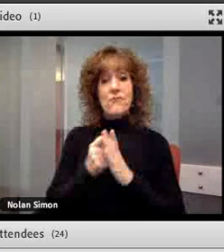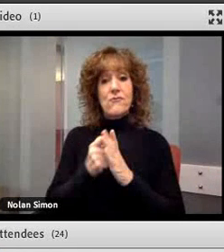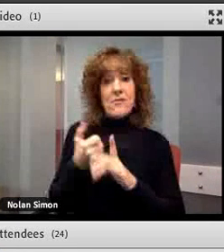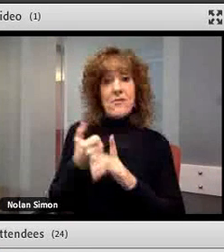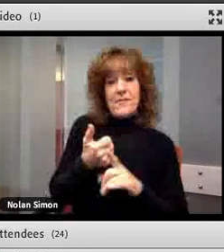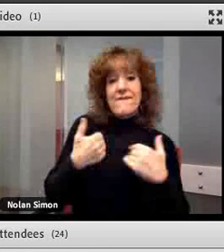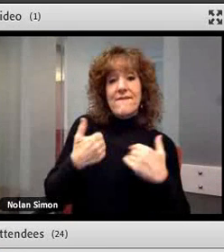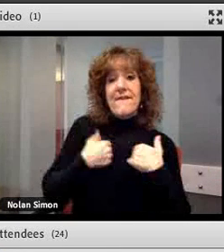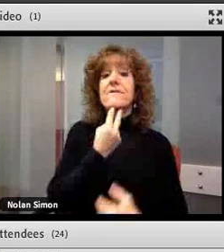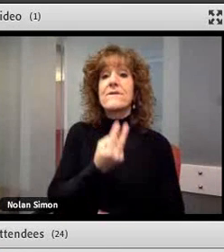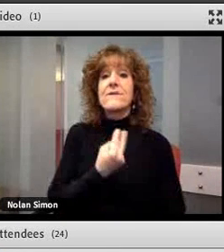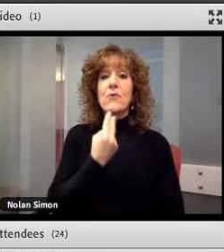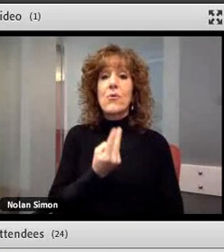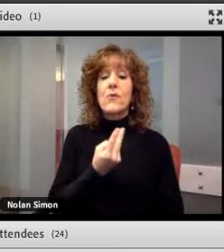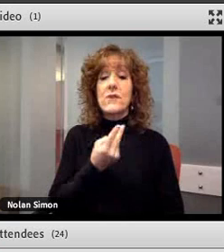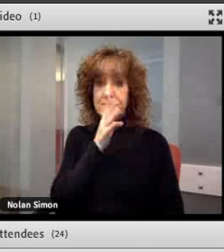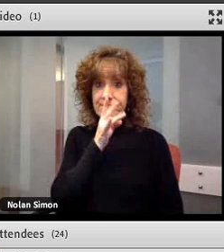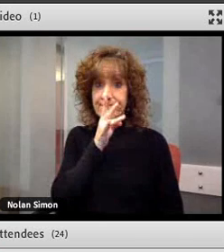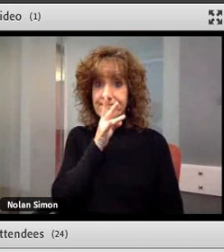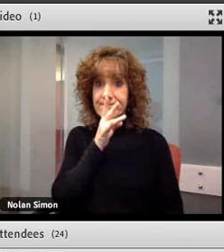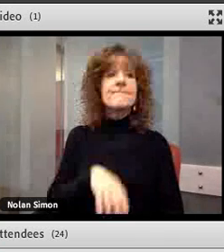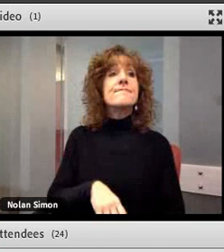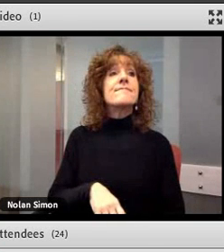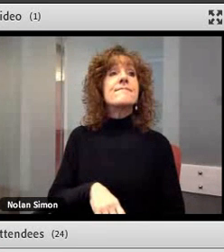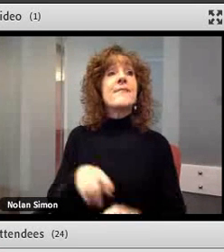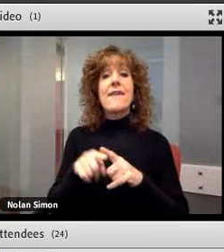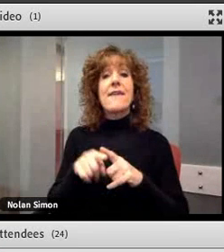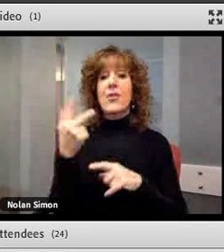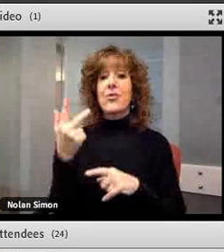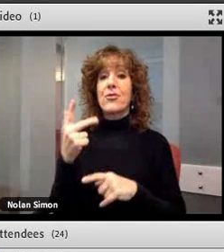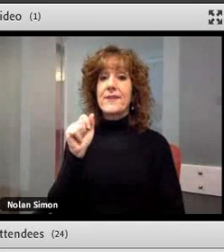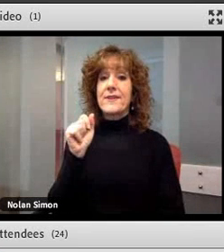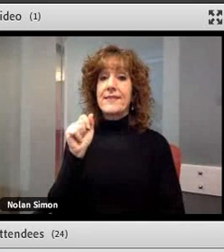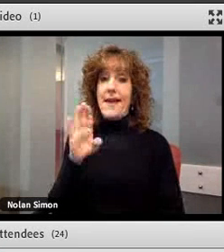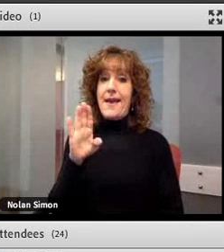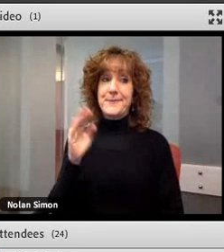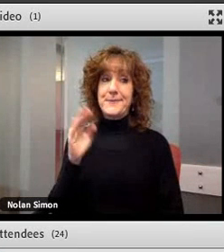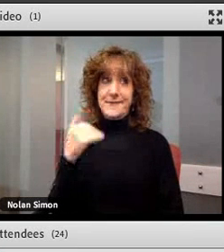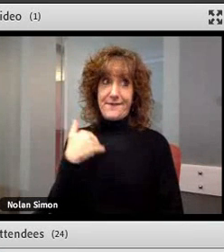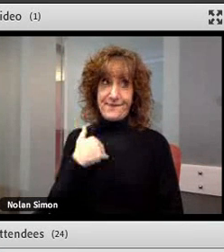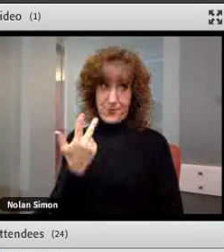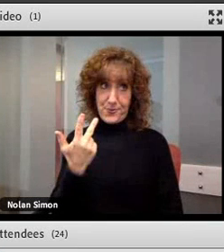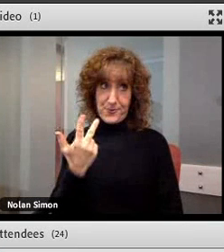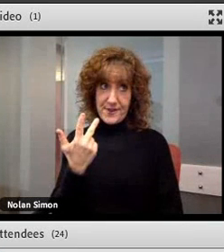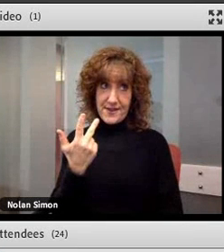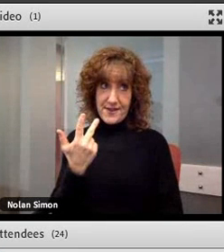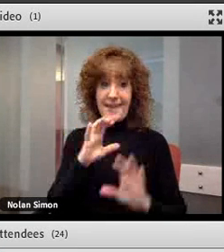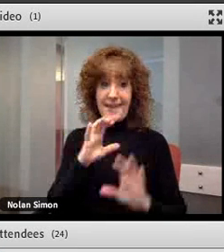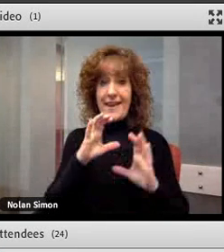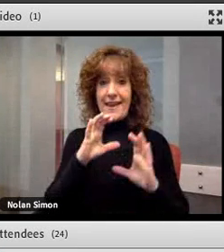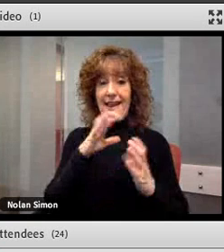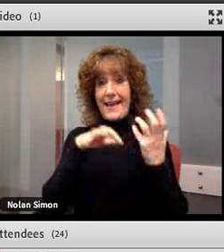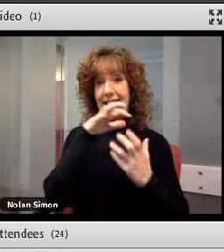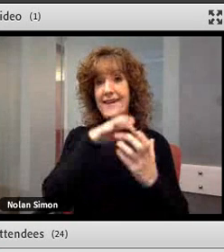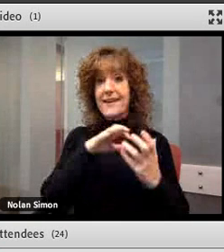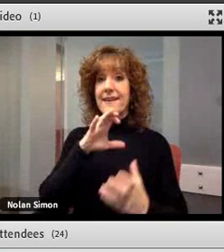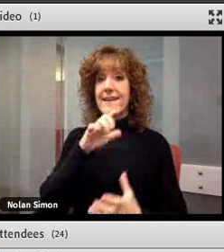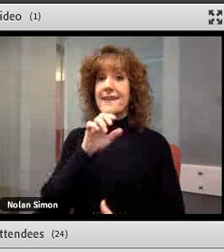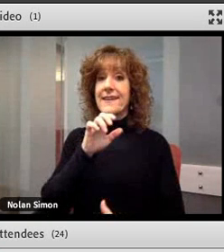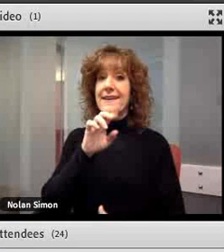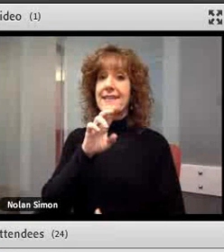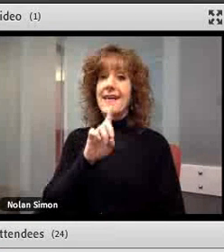have voiceover. And then you have 3 labs here. So the cloud lab, for